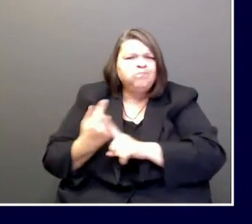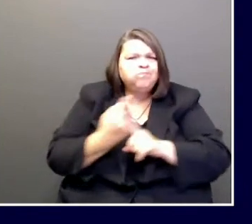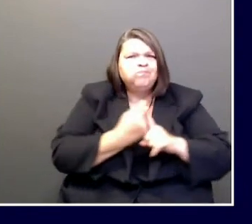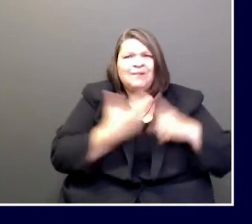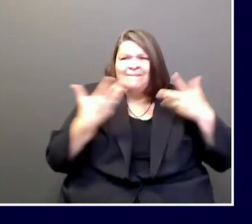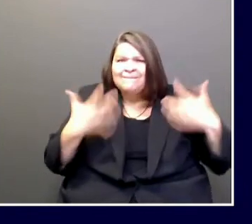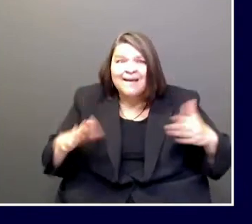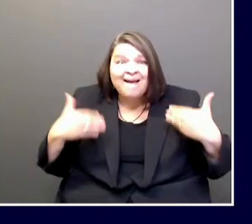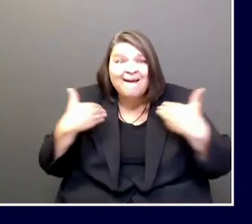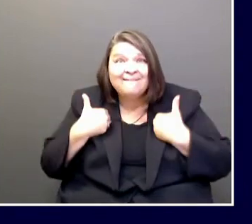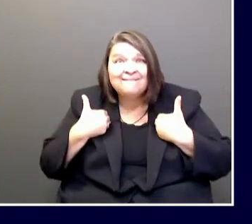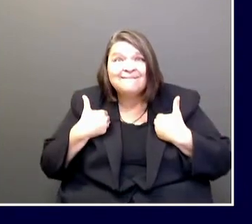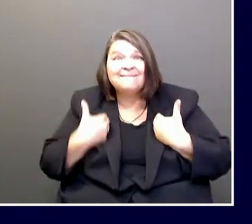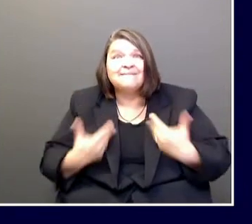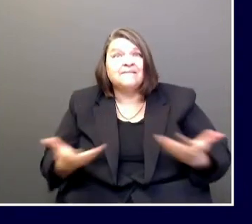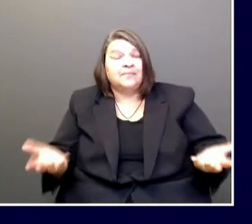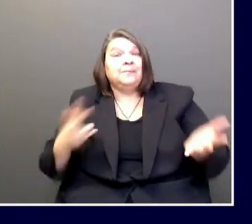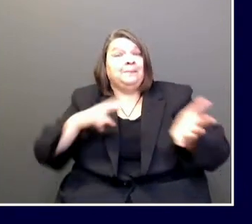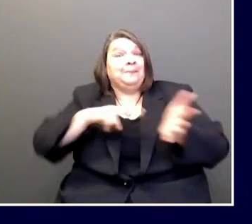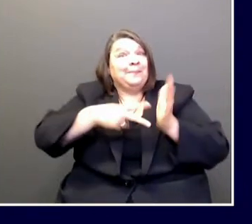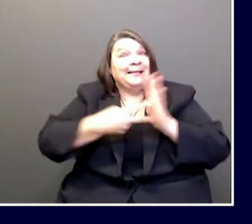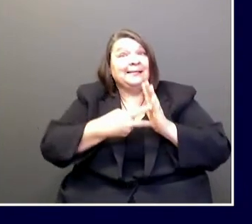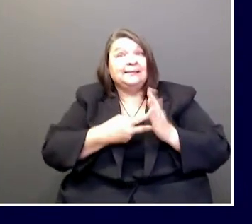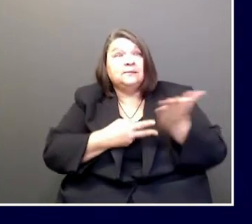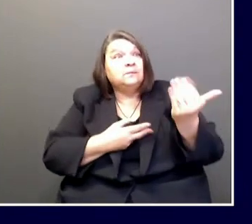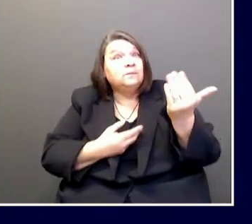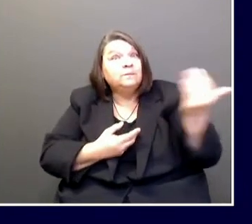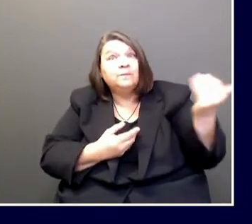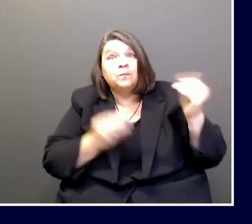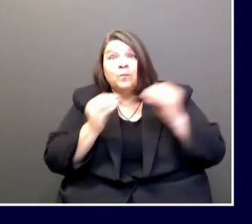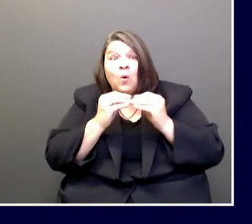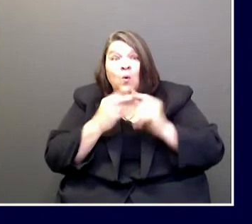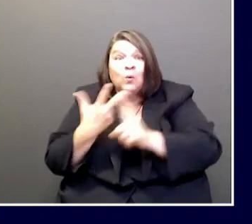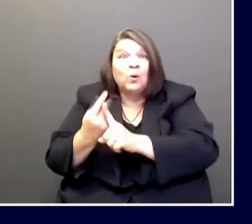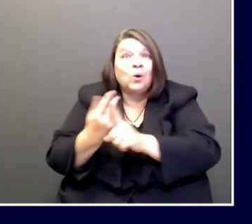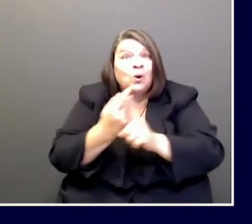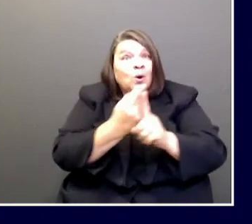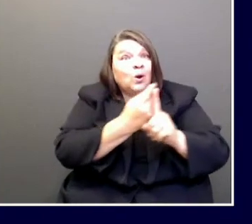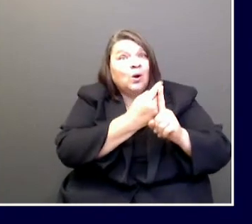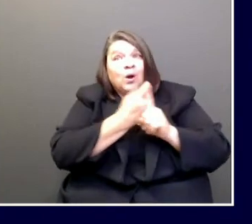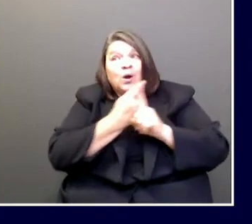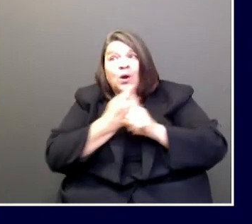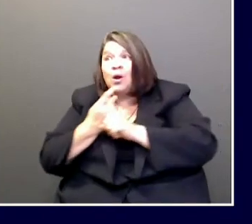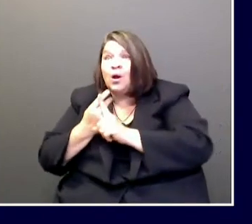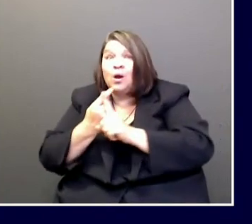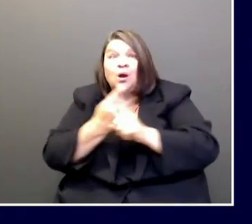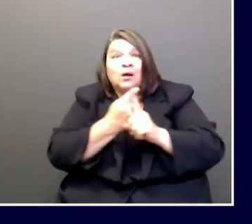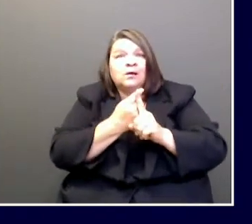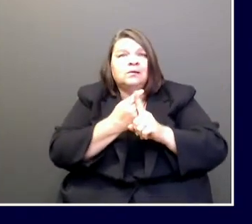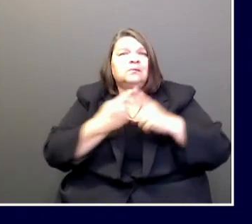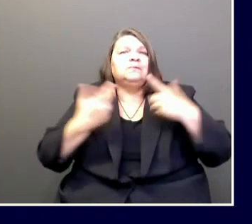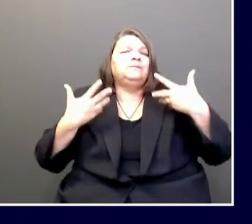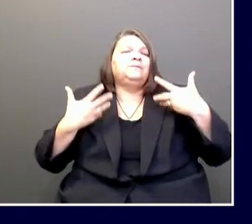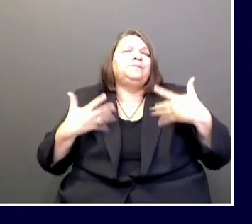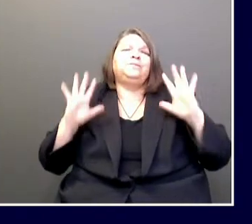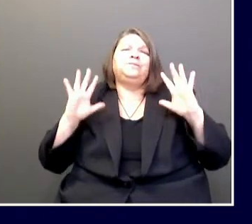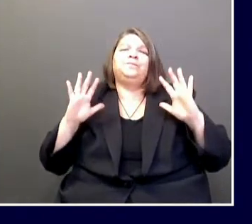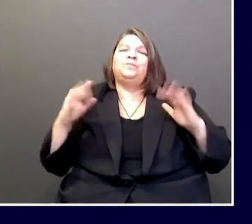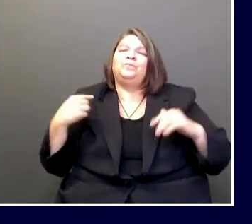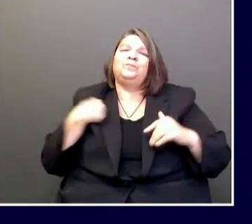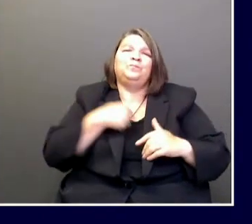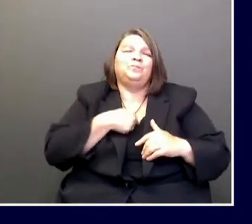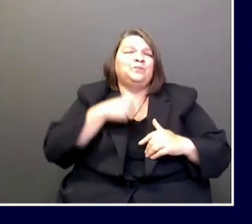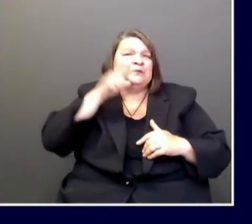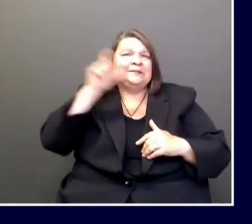those other tools to try to prevent the spread of a disease. We can now, with that shot, really go the distance. And